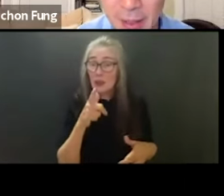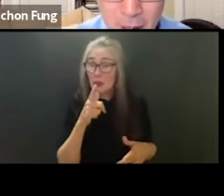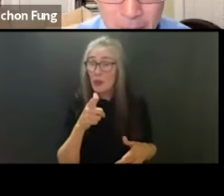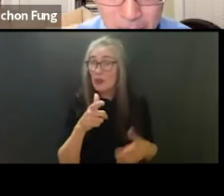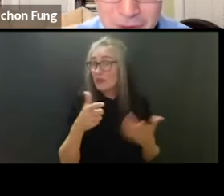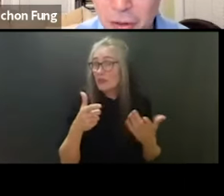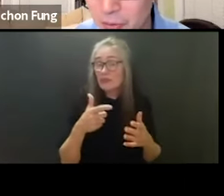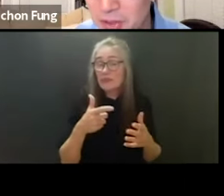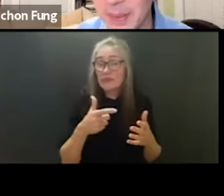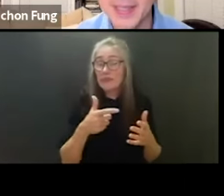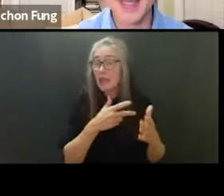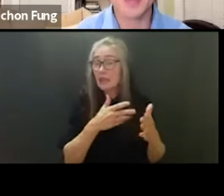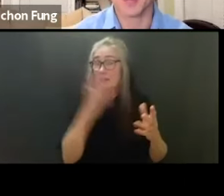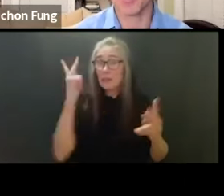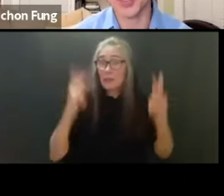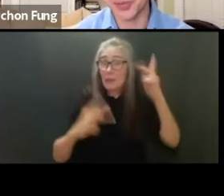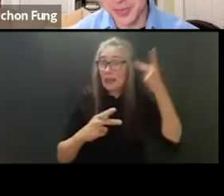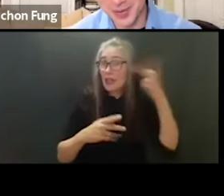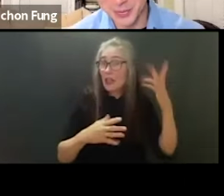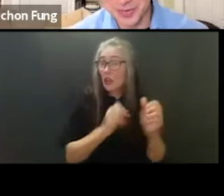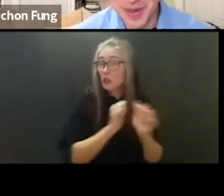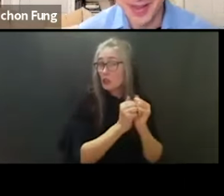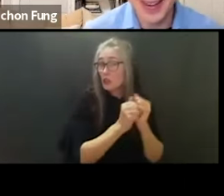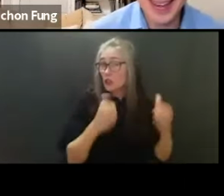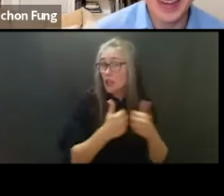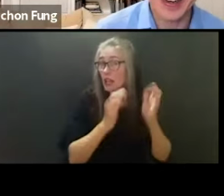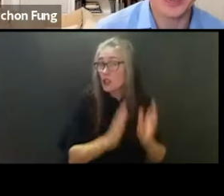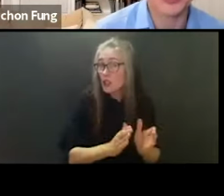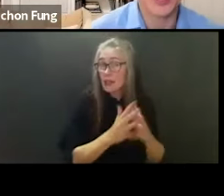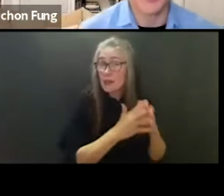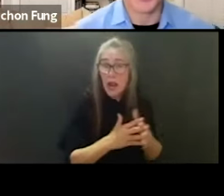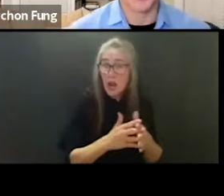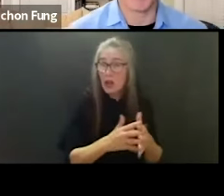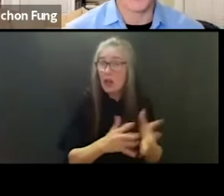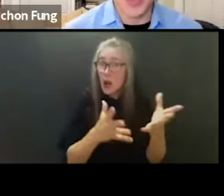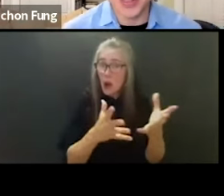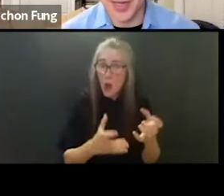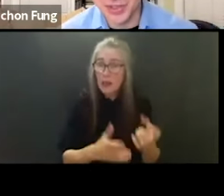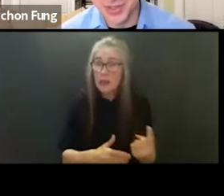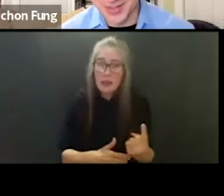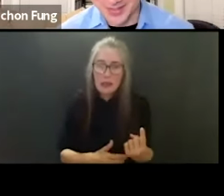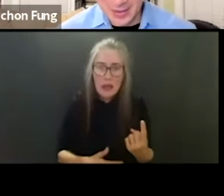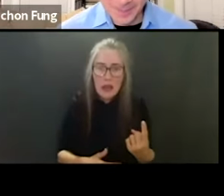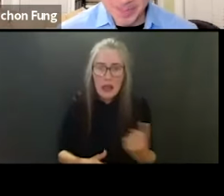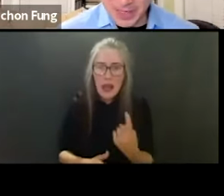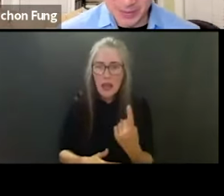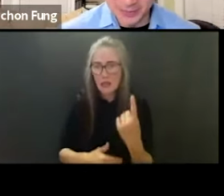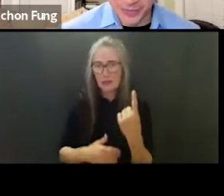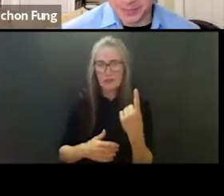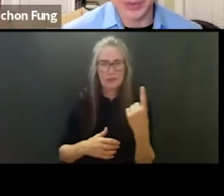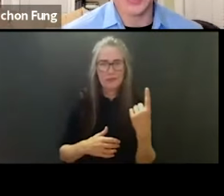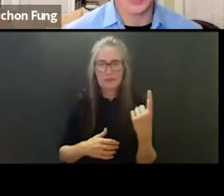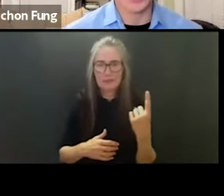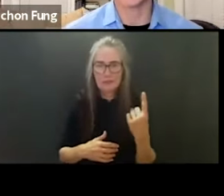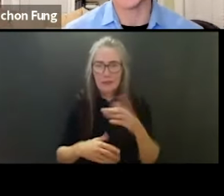Andrew Yang proposed a universal basic income, which I think would have been a stretch, more than a stretch in the period